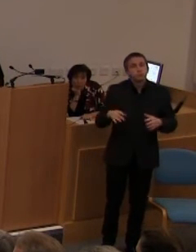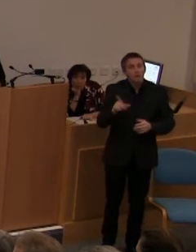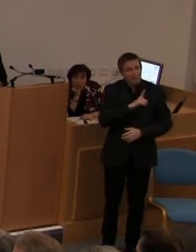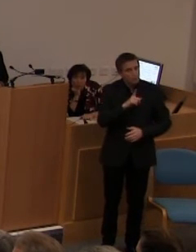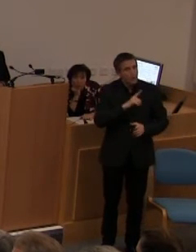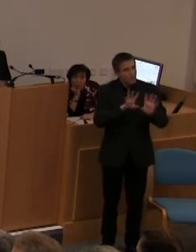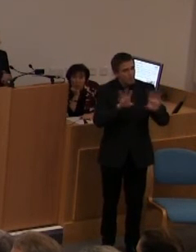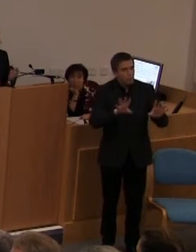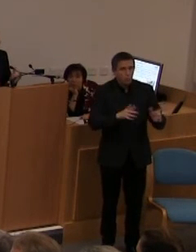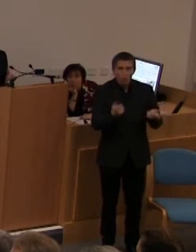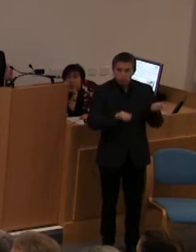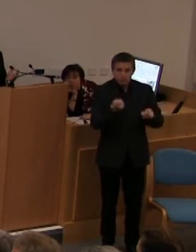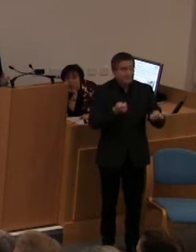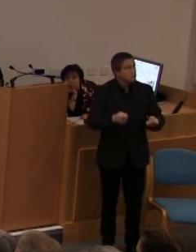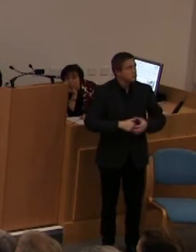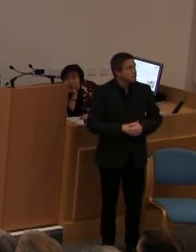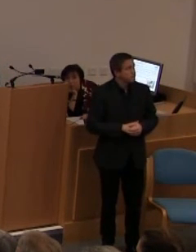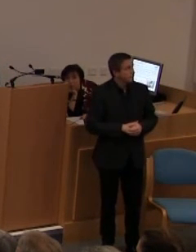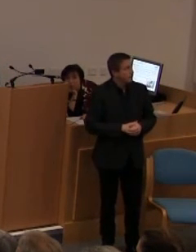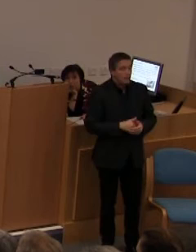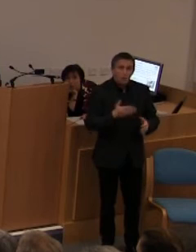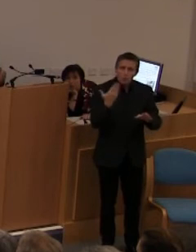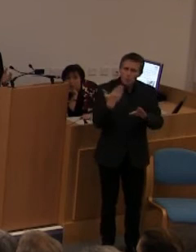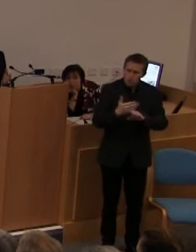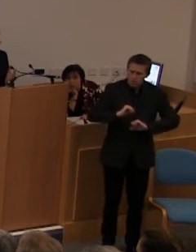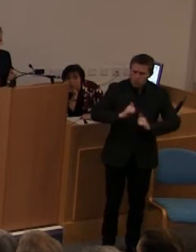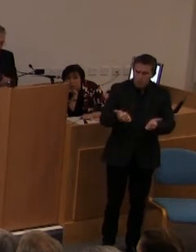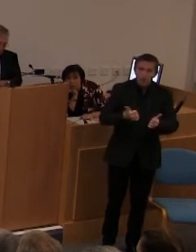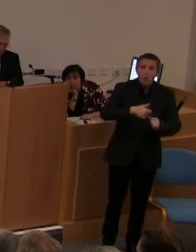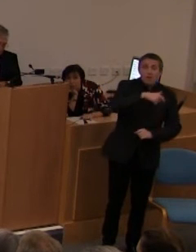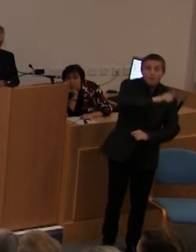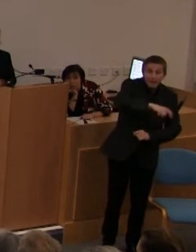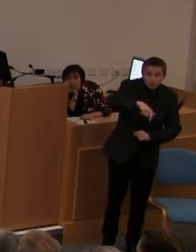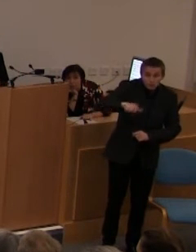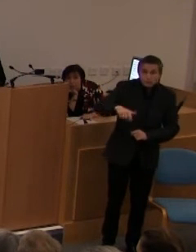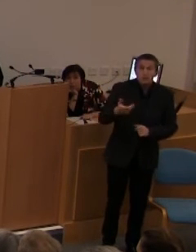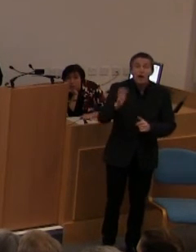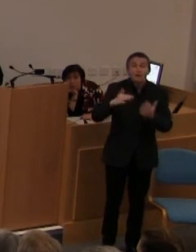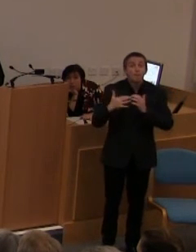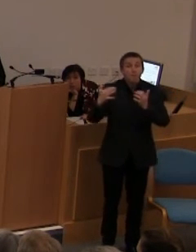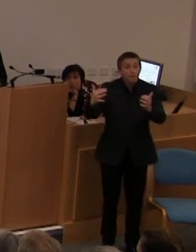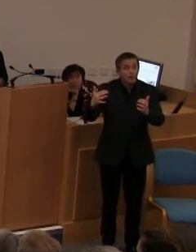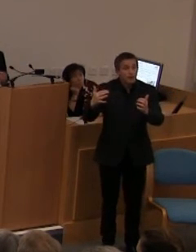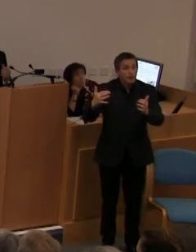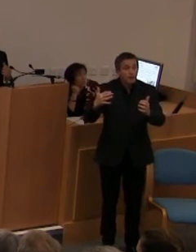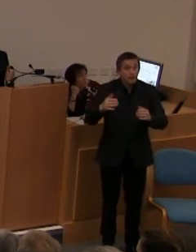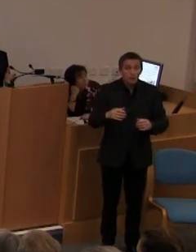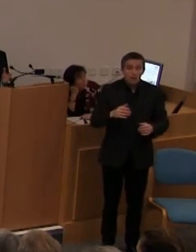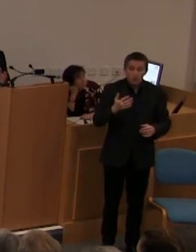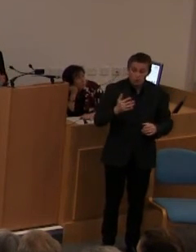as a board. We work with patients and the public. We've got a very active and efficient